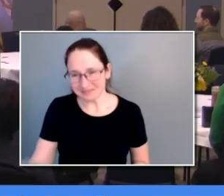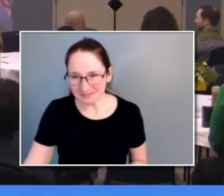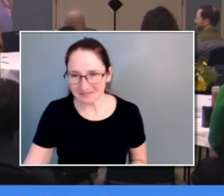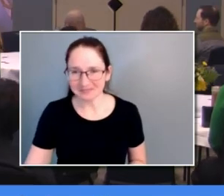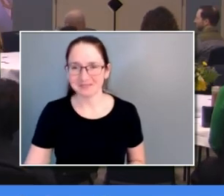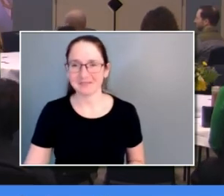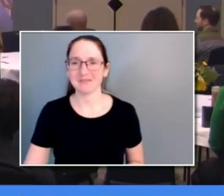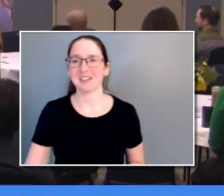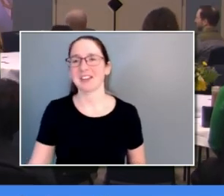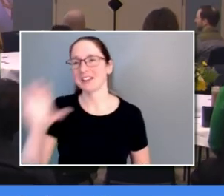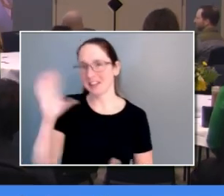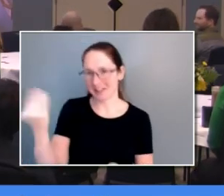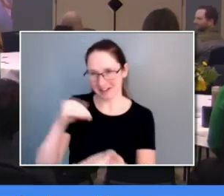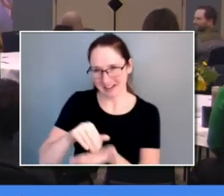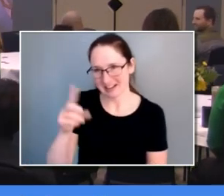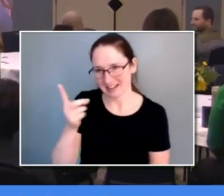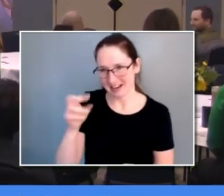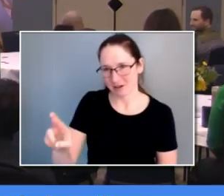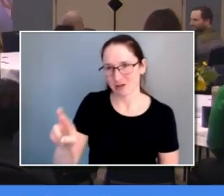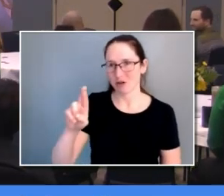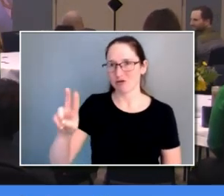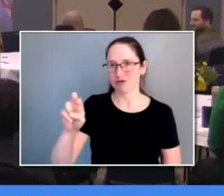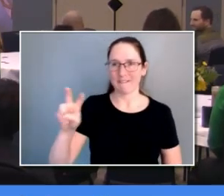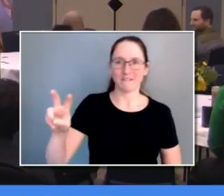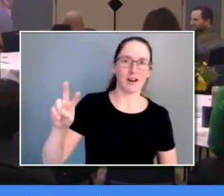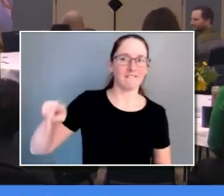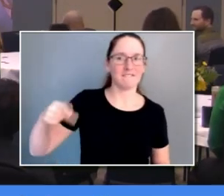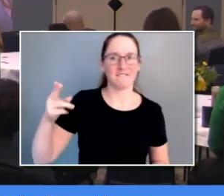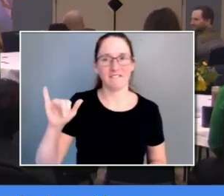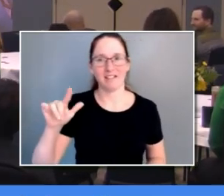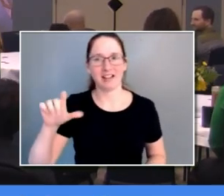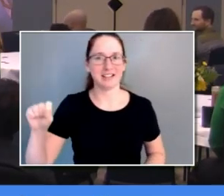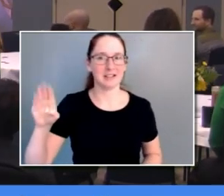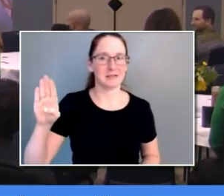And hello again, Dr. Reverend Phyllis Beaumonte.